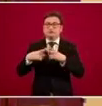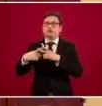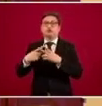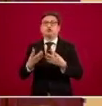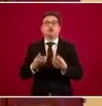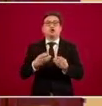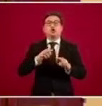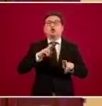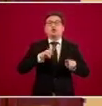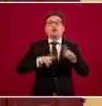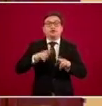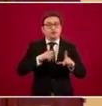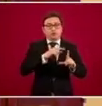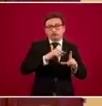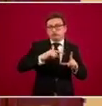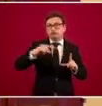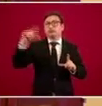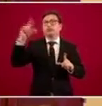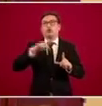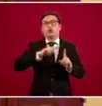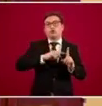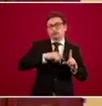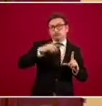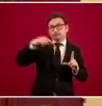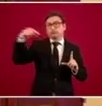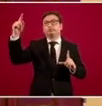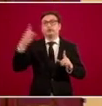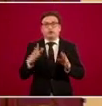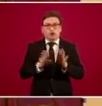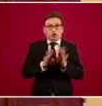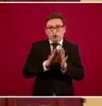latest information regarding the trends of